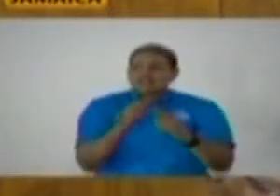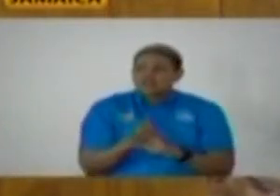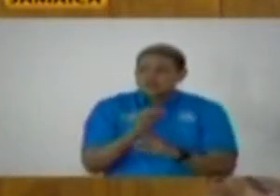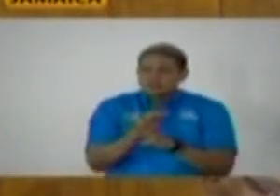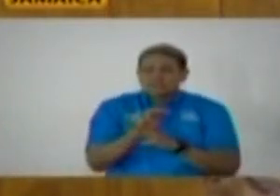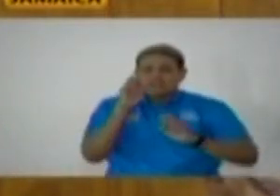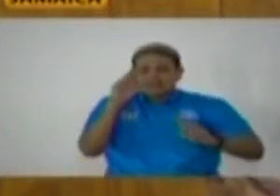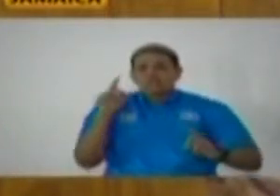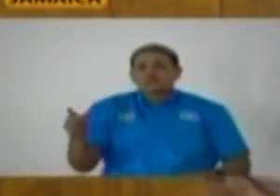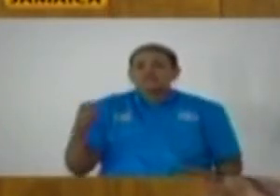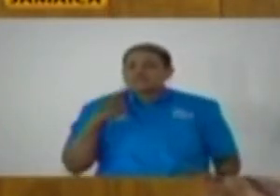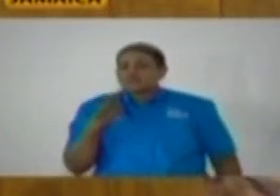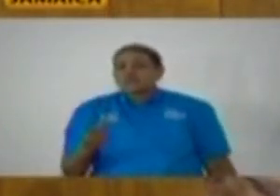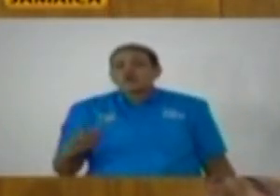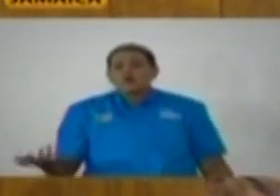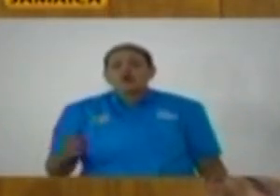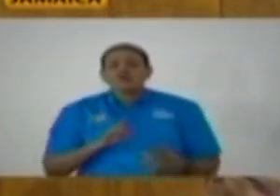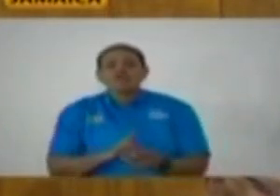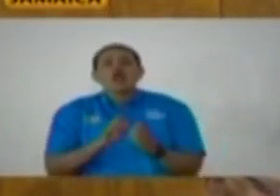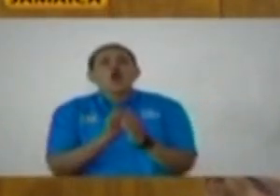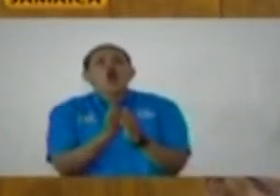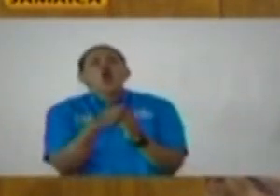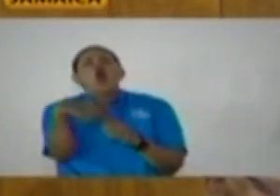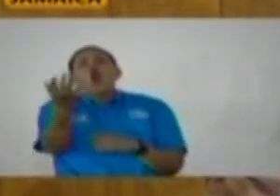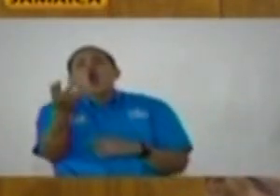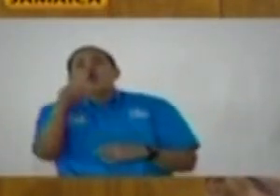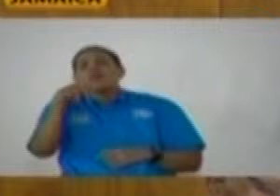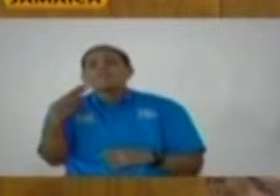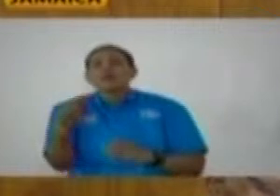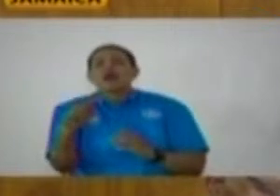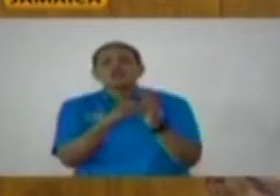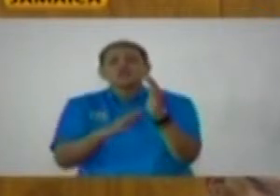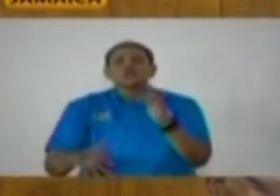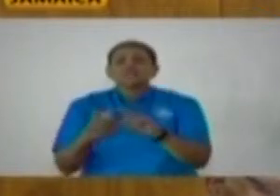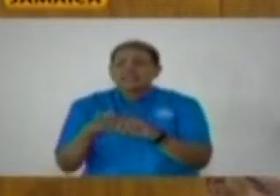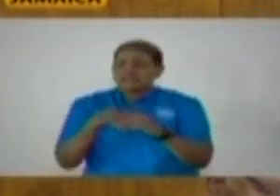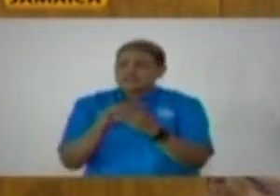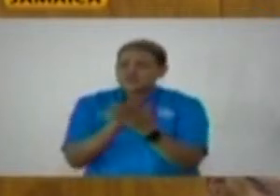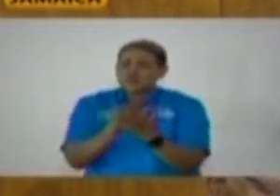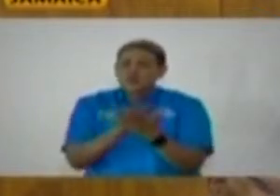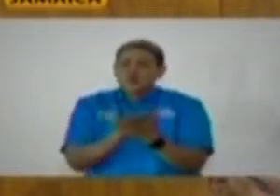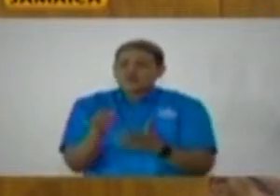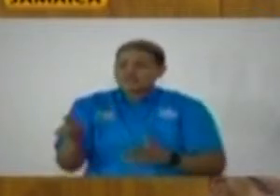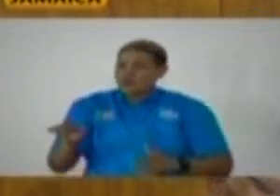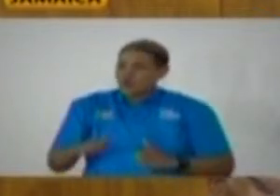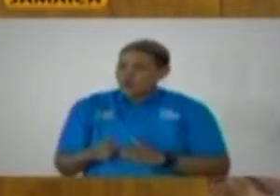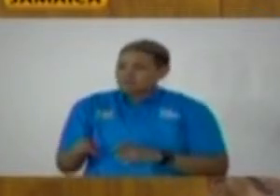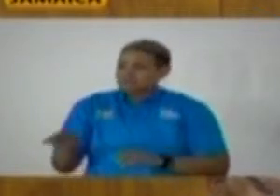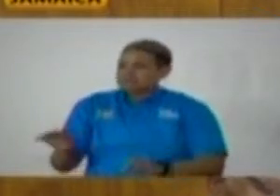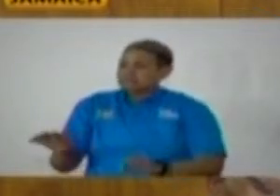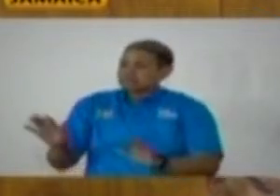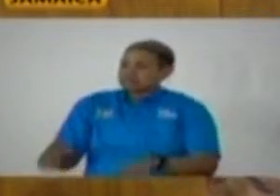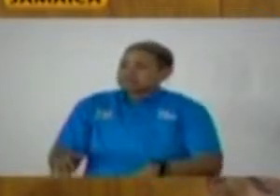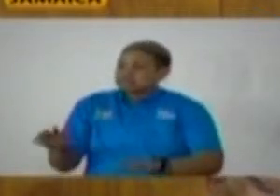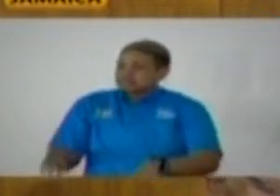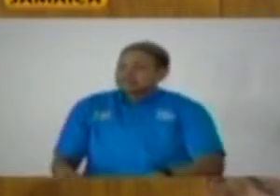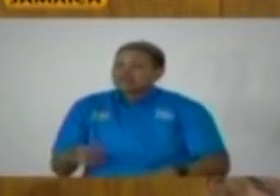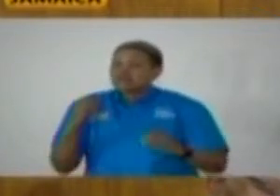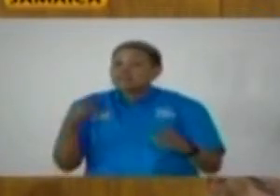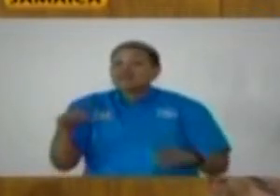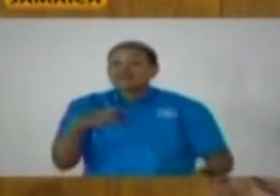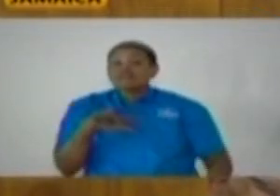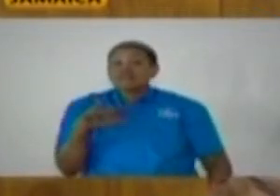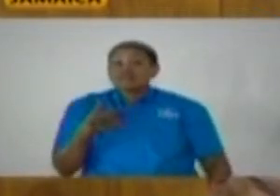of Education, about how PATH students in schools are being treated. Many of them